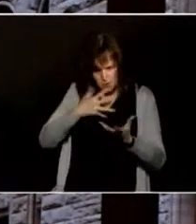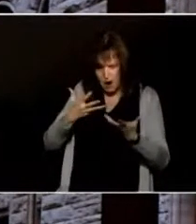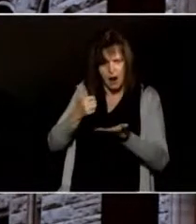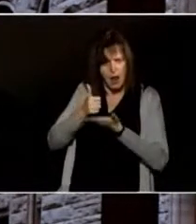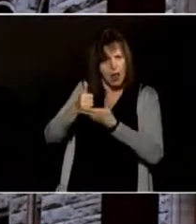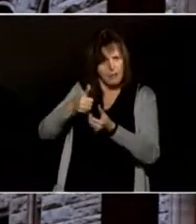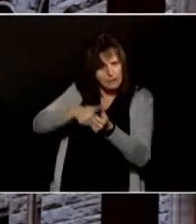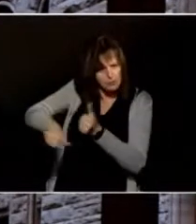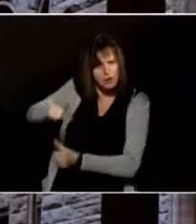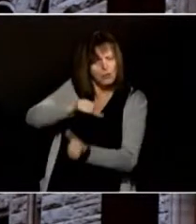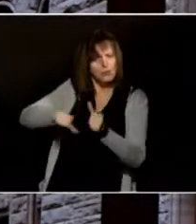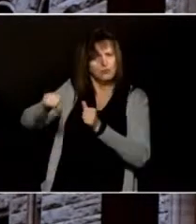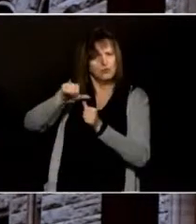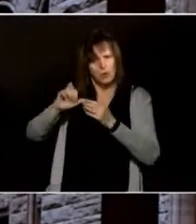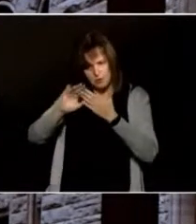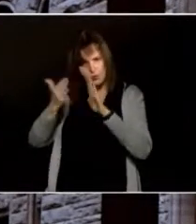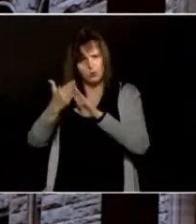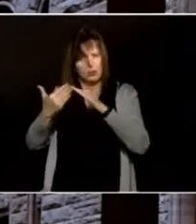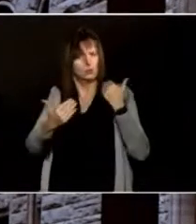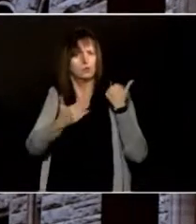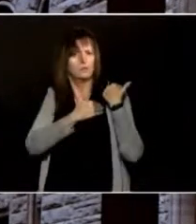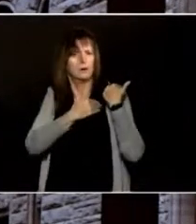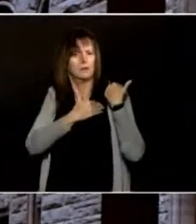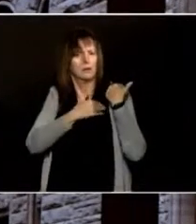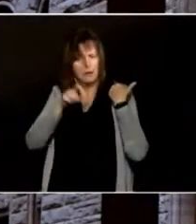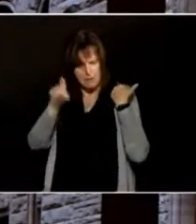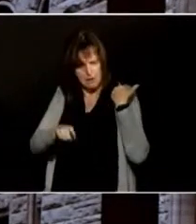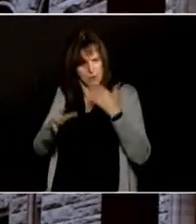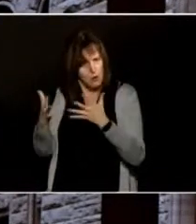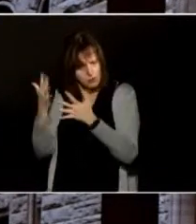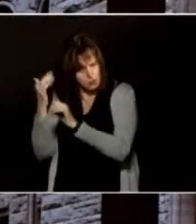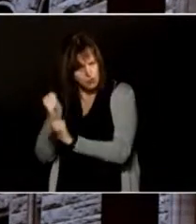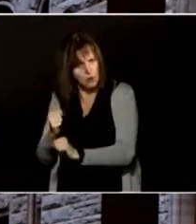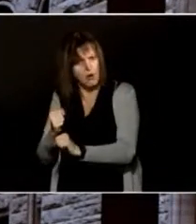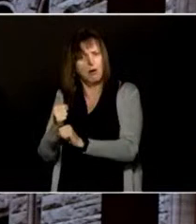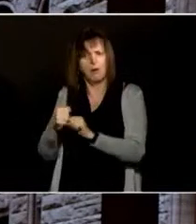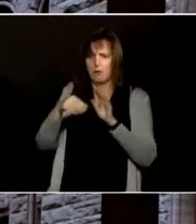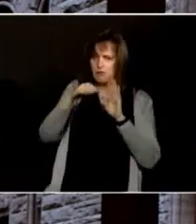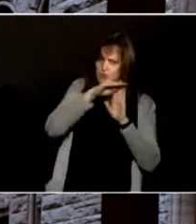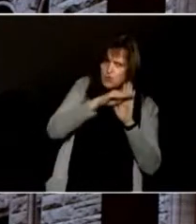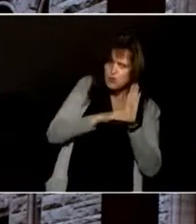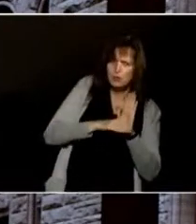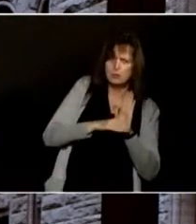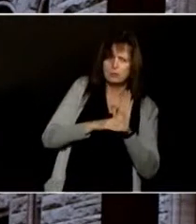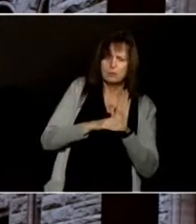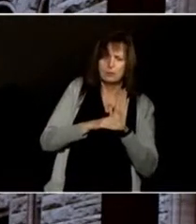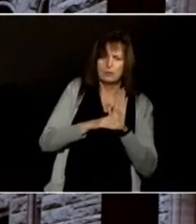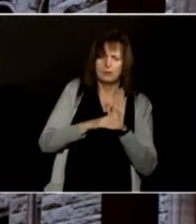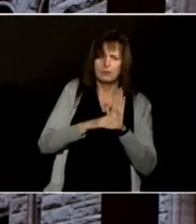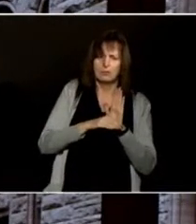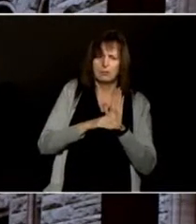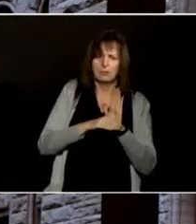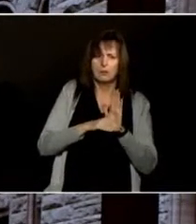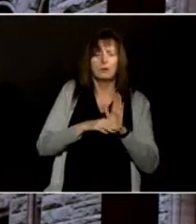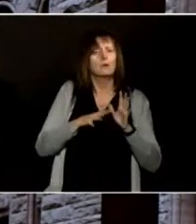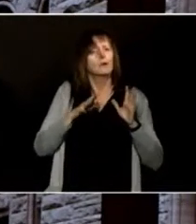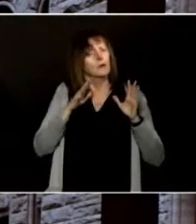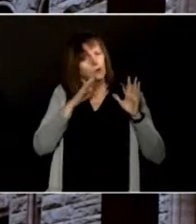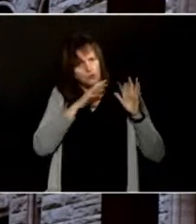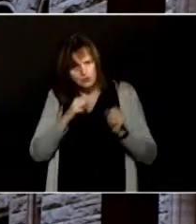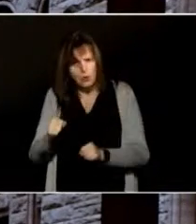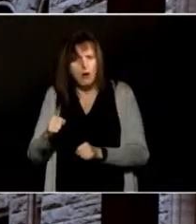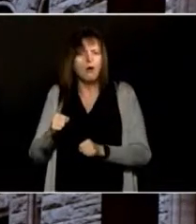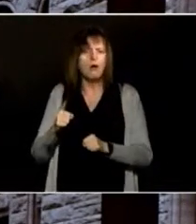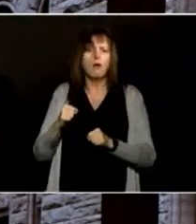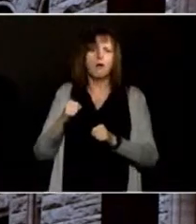make them strong. So we need to be strong in our measures we're asking. We need to be strong on how we are seeking to enforce them.